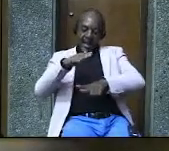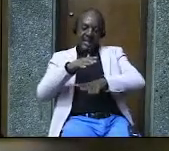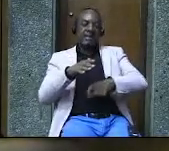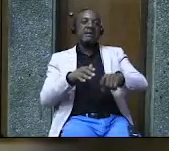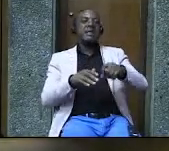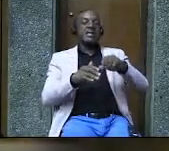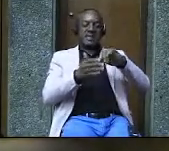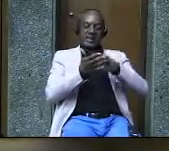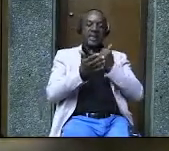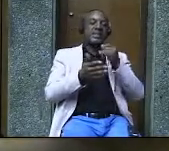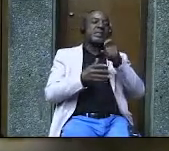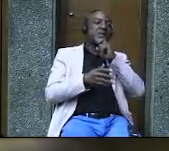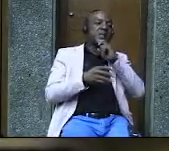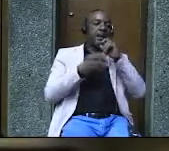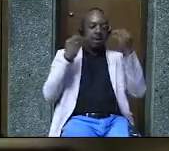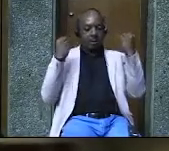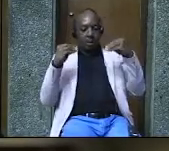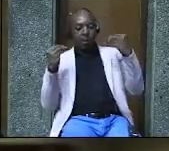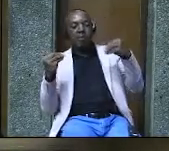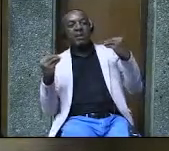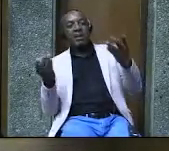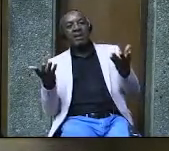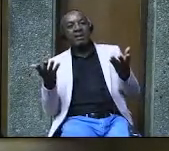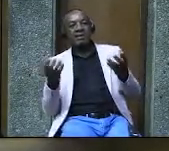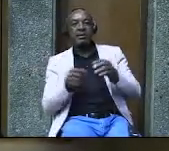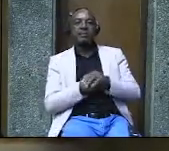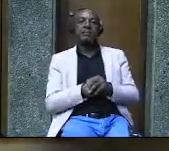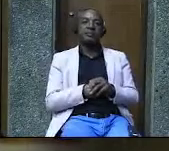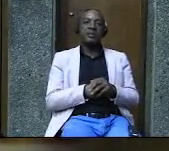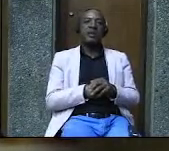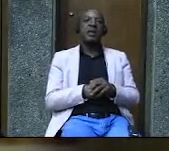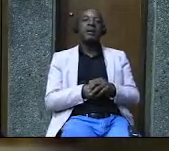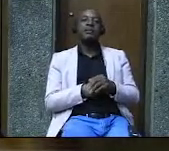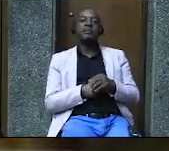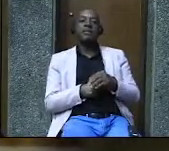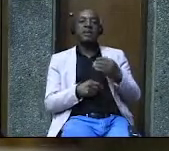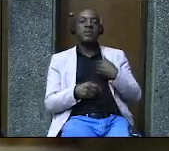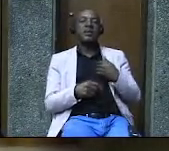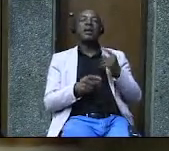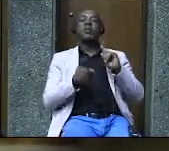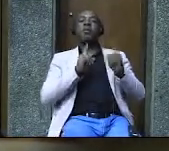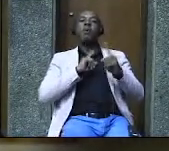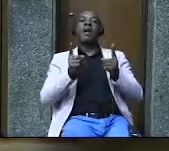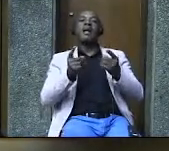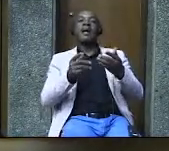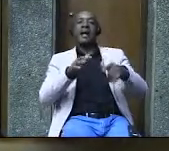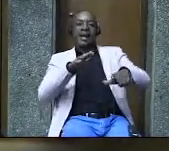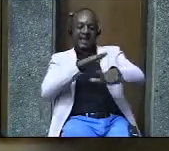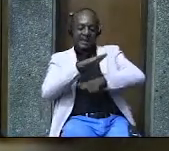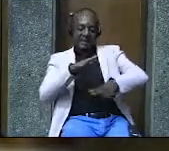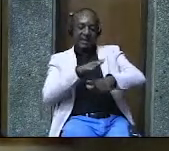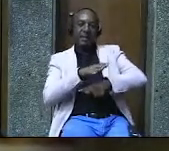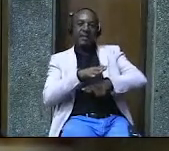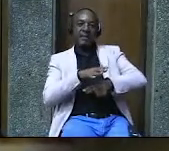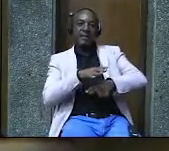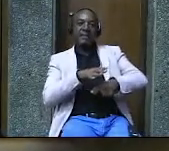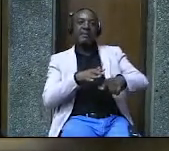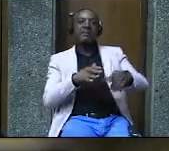industrialized. Kibuaka a freehold farm. In the remaining extent, your Tremor,